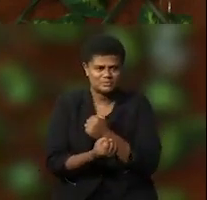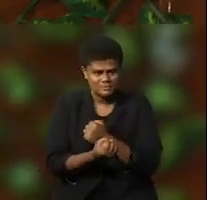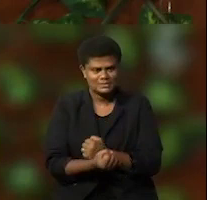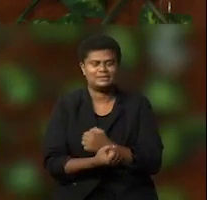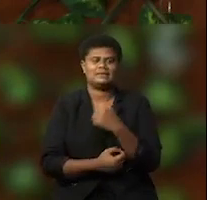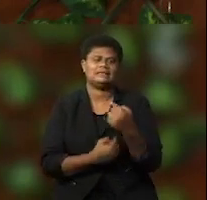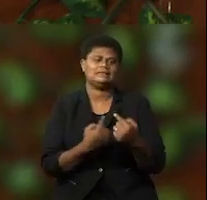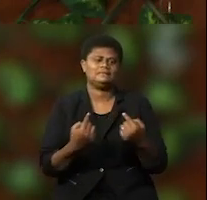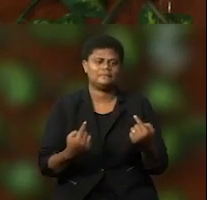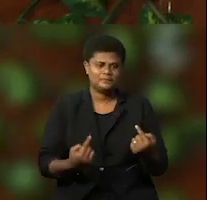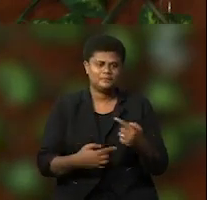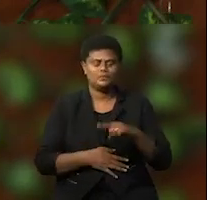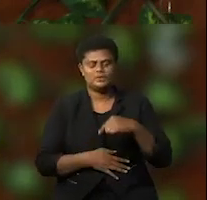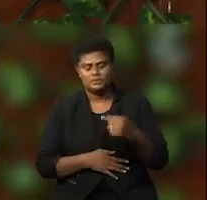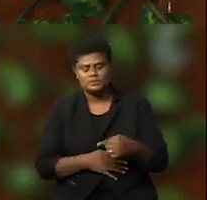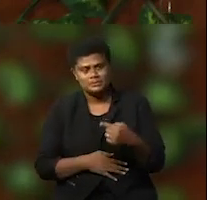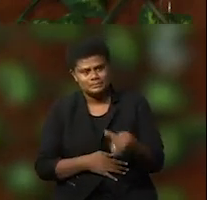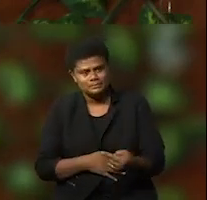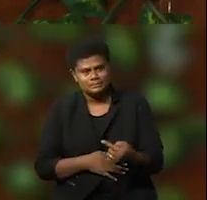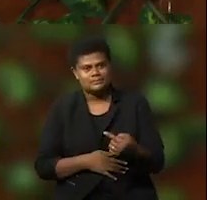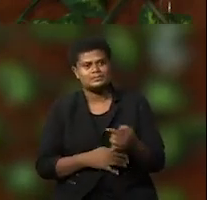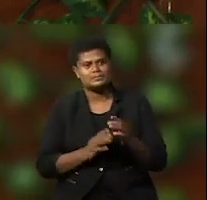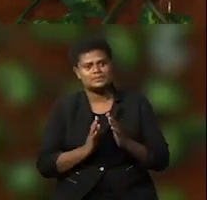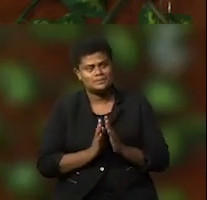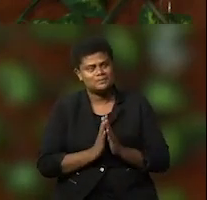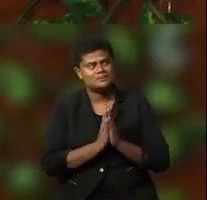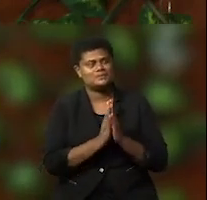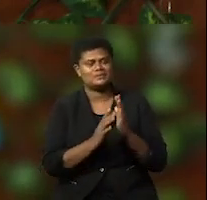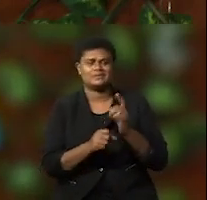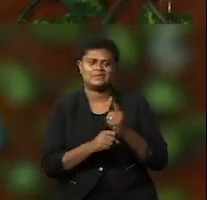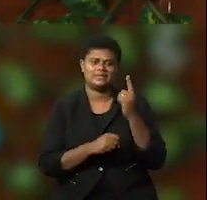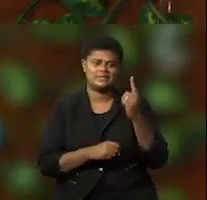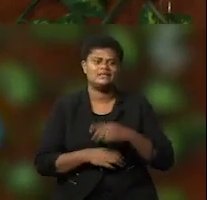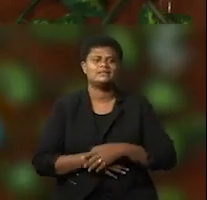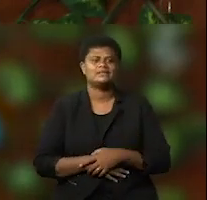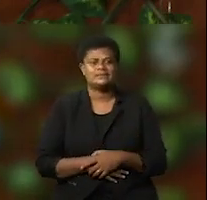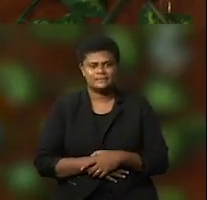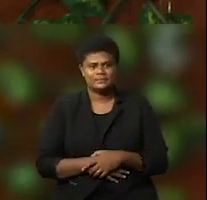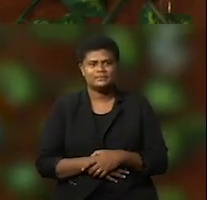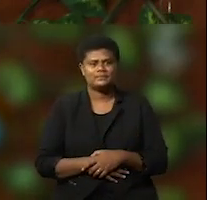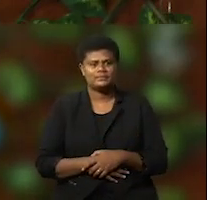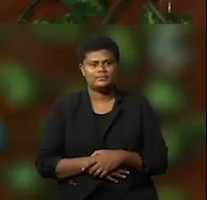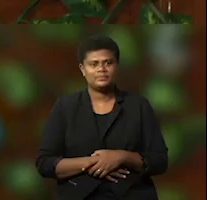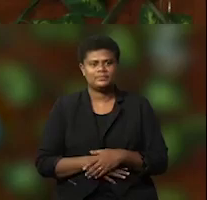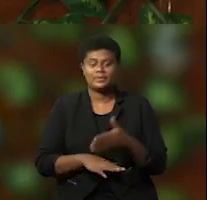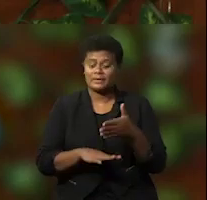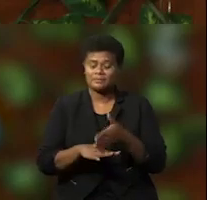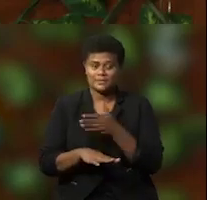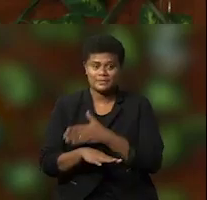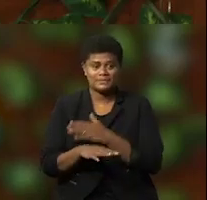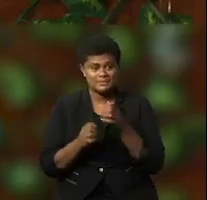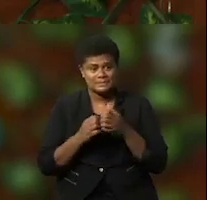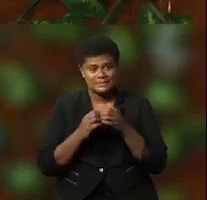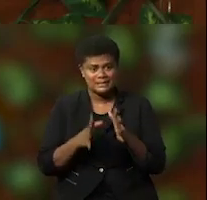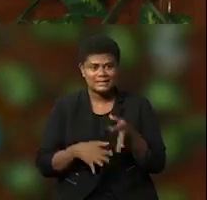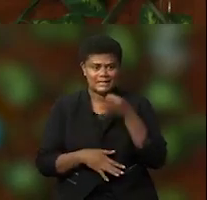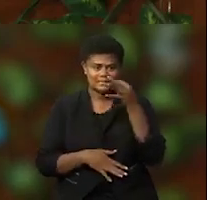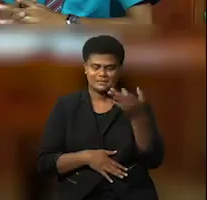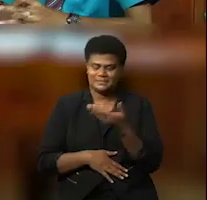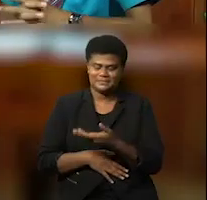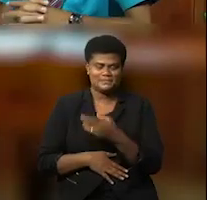other's bonds as we prepare ourselves for the kingdom and the soon return of our Savior. At this